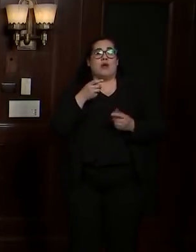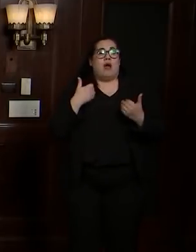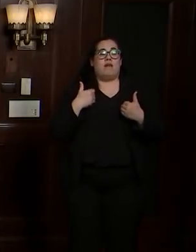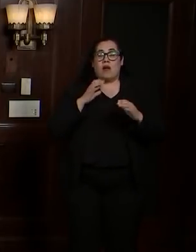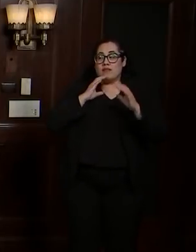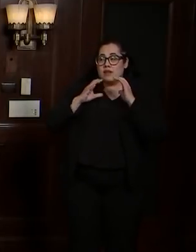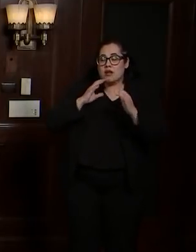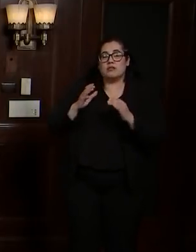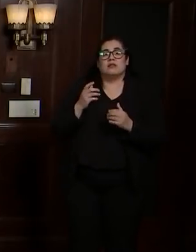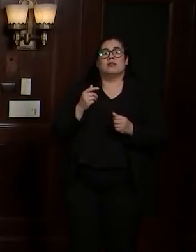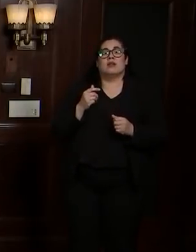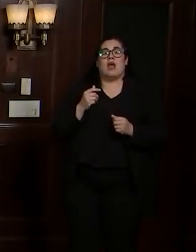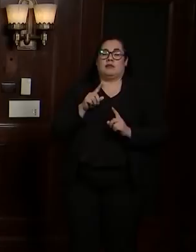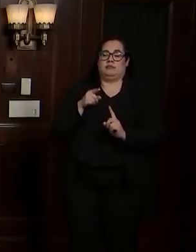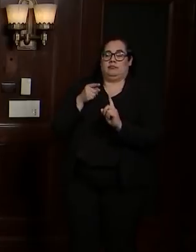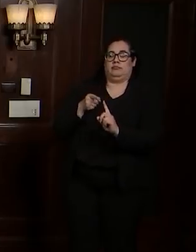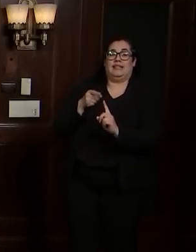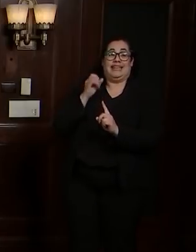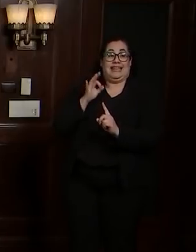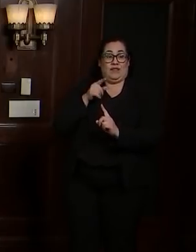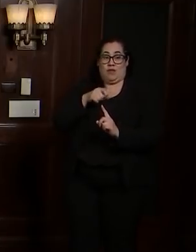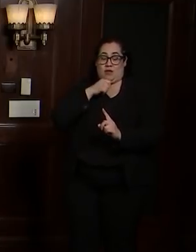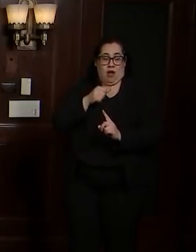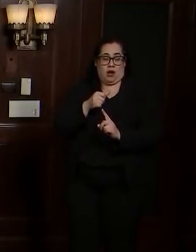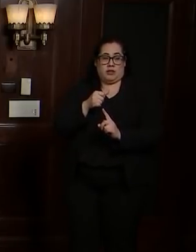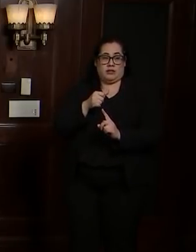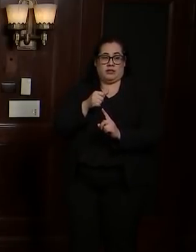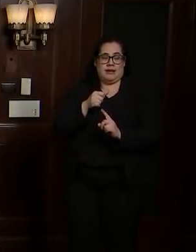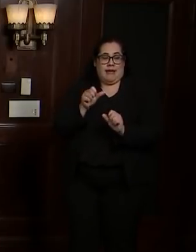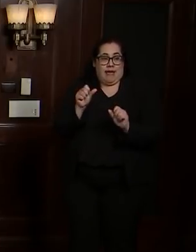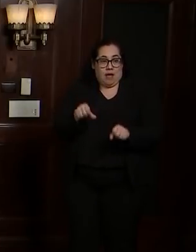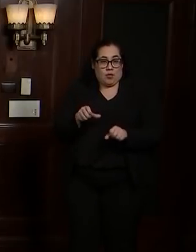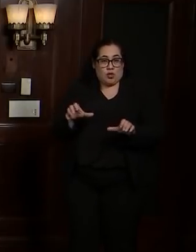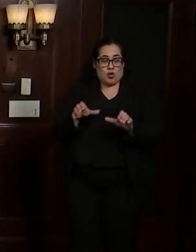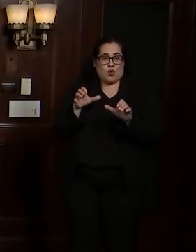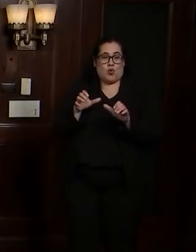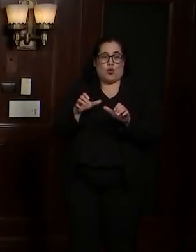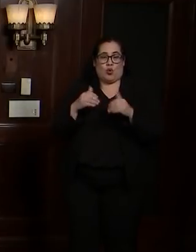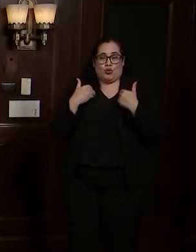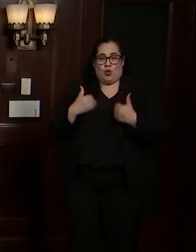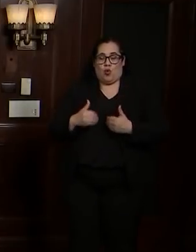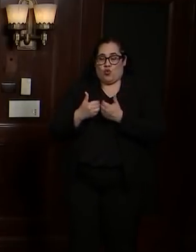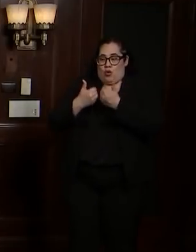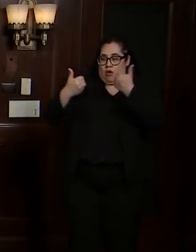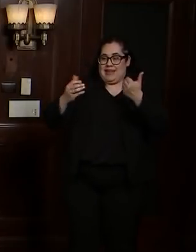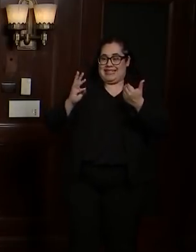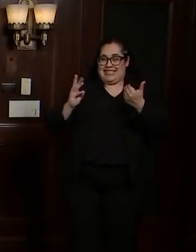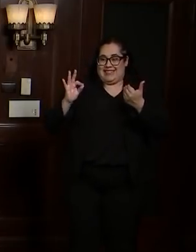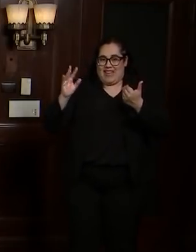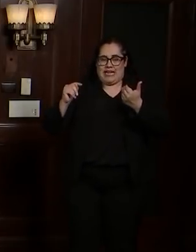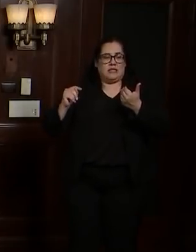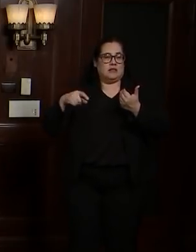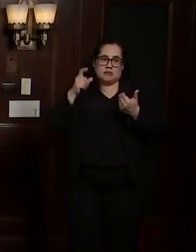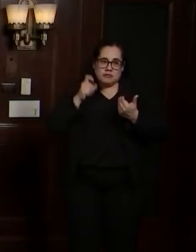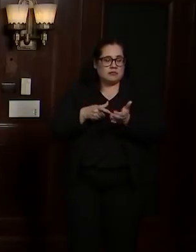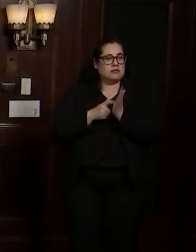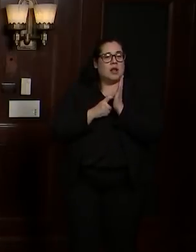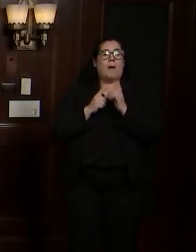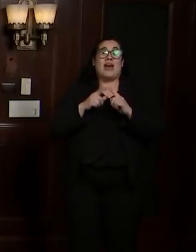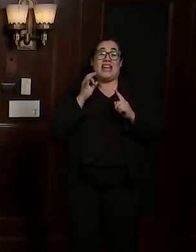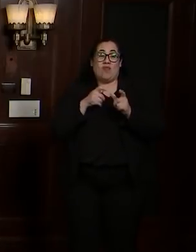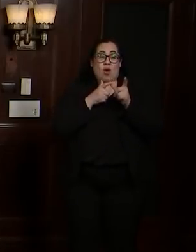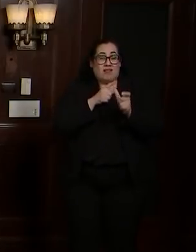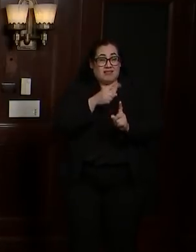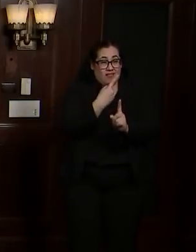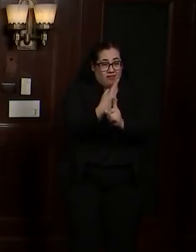having conversations, particularly if you're not able to do the social distancing of 6 feet. But no, I think if you're running by yourself,